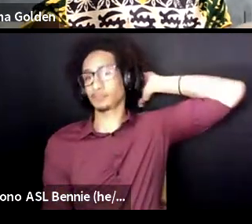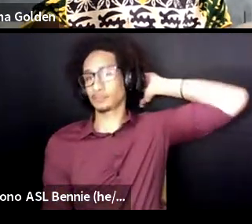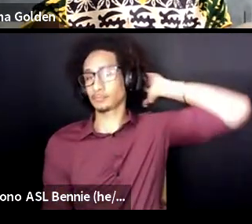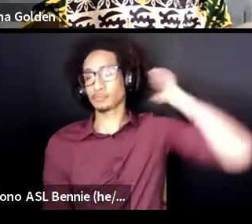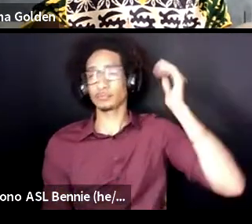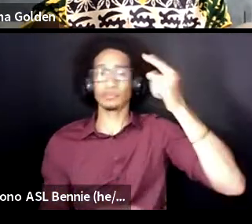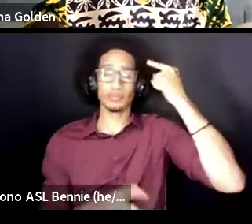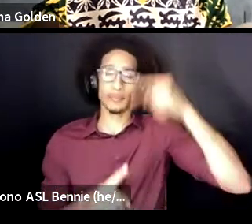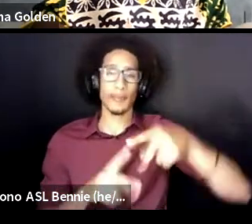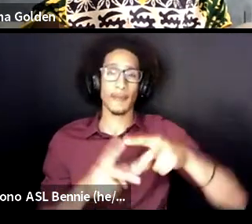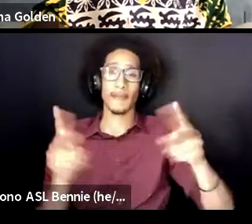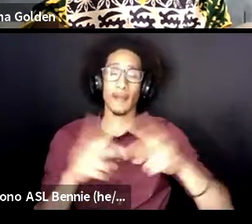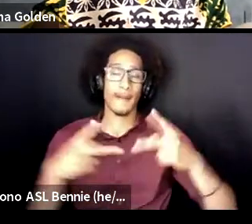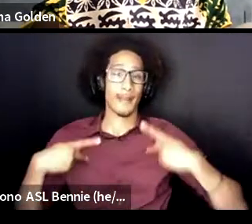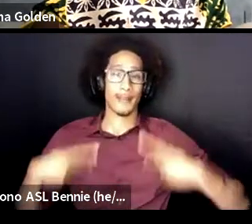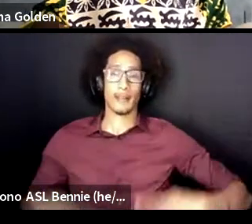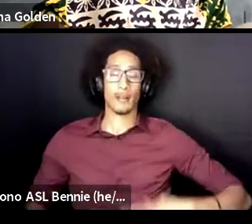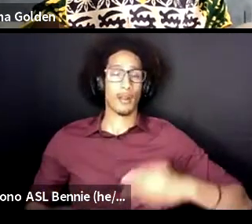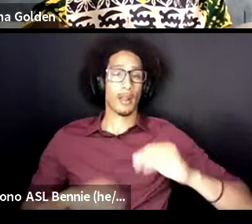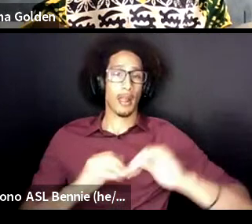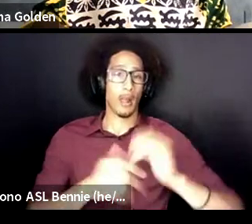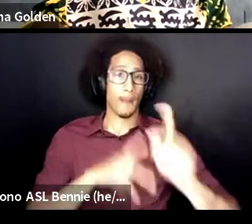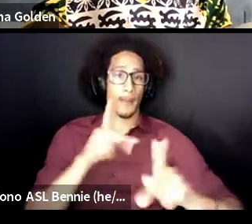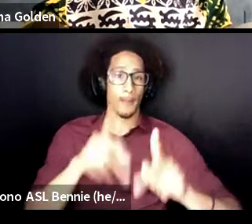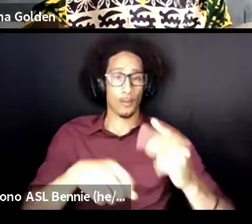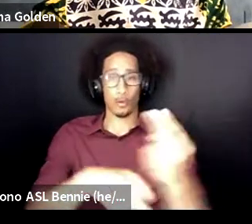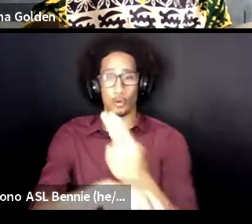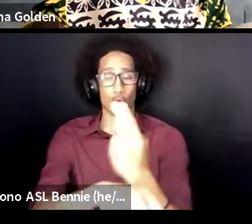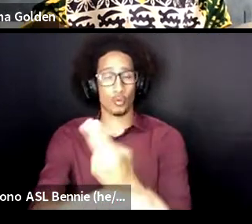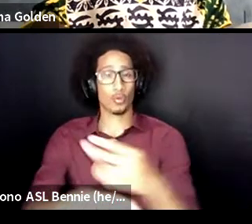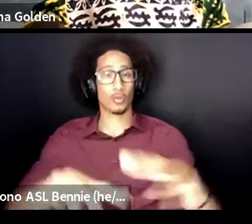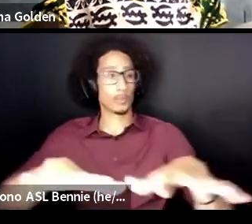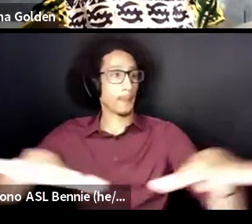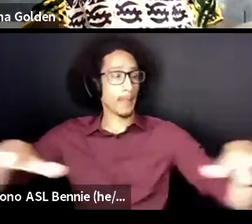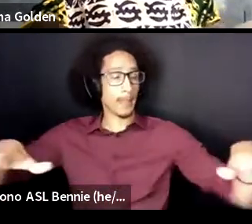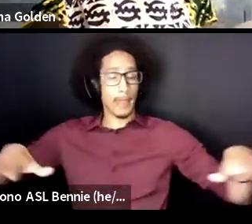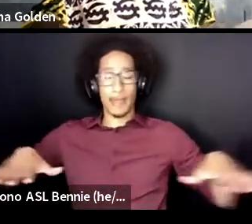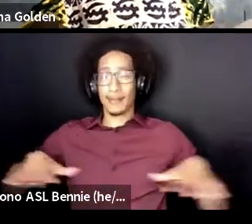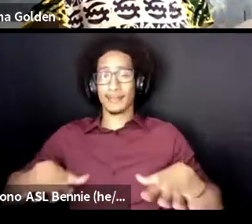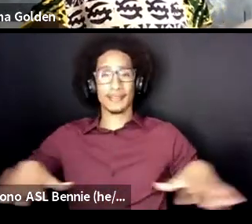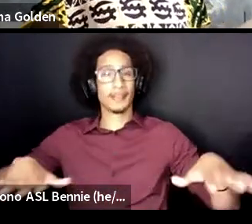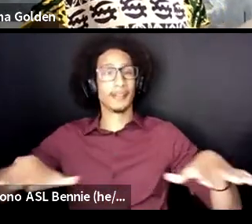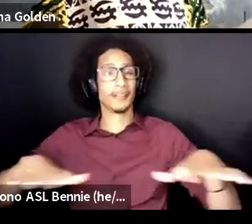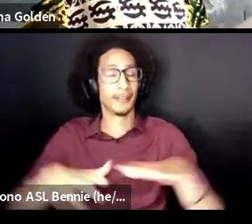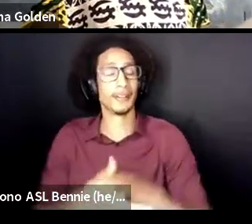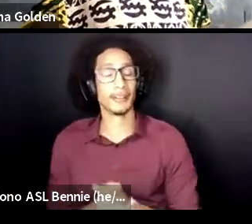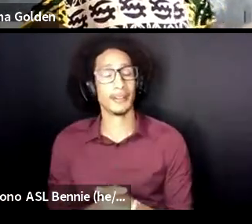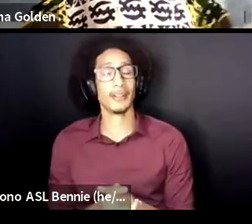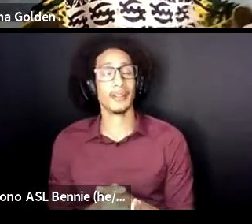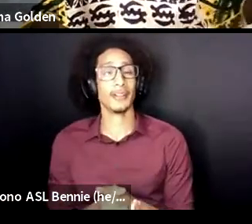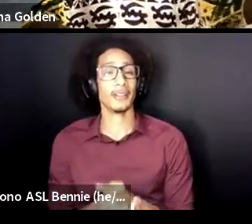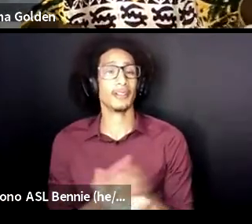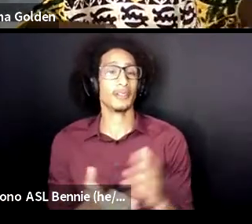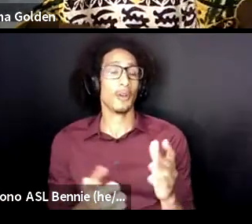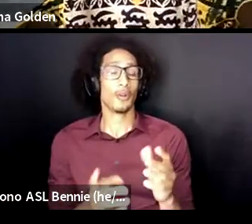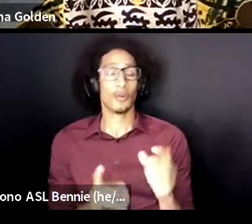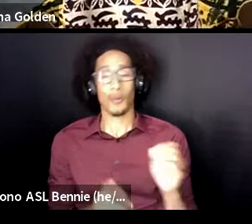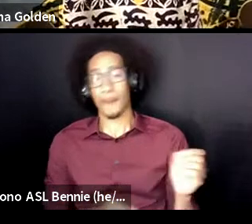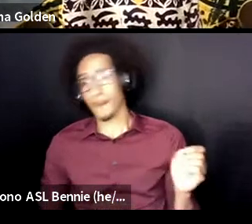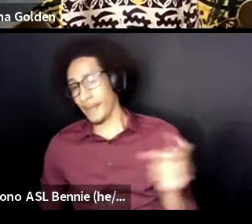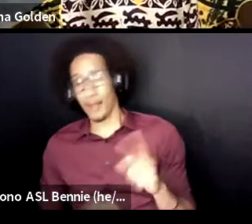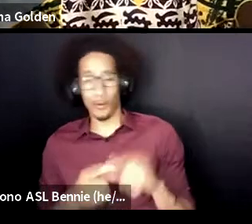move through space. I think just returning to that way of working in terms of like design and